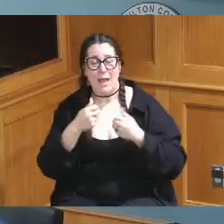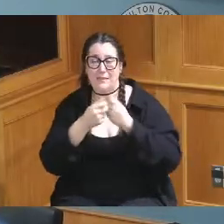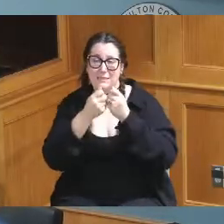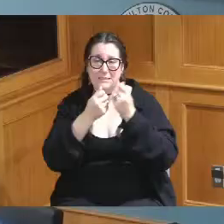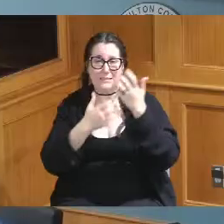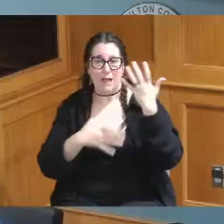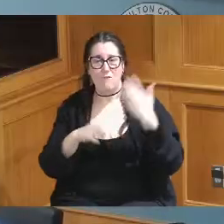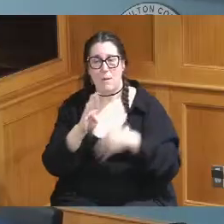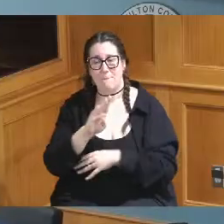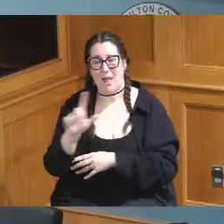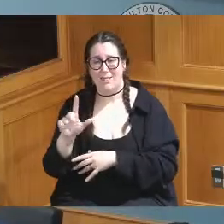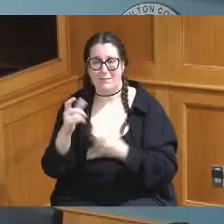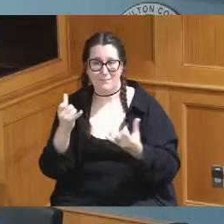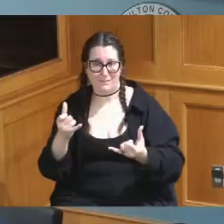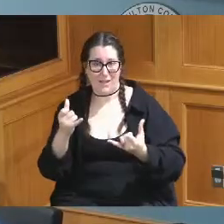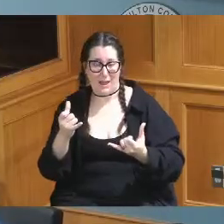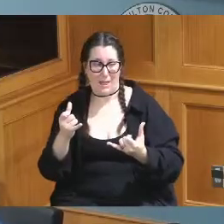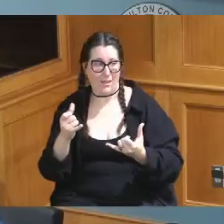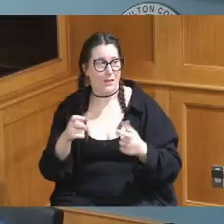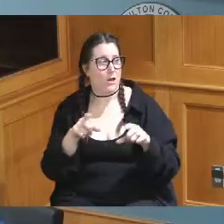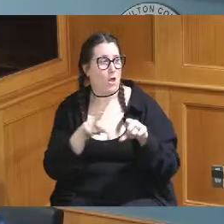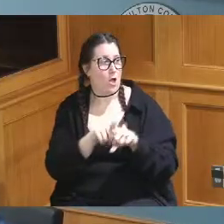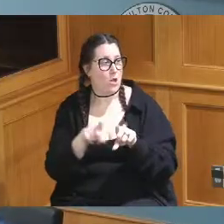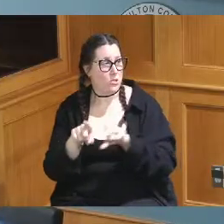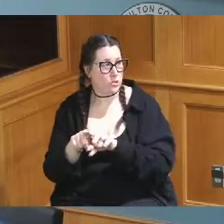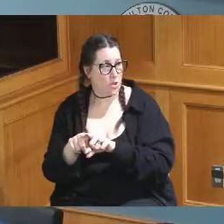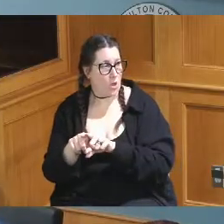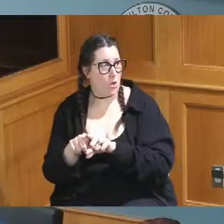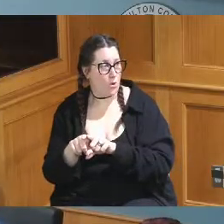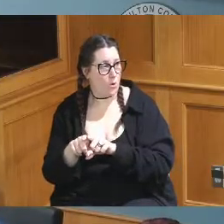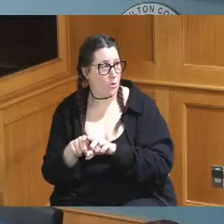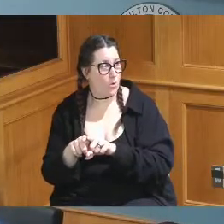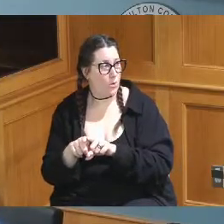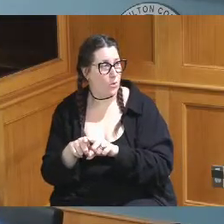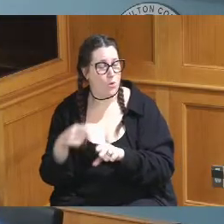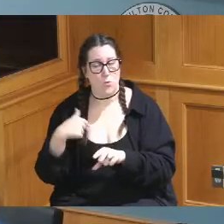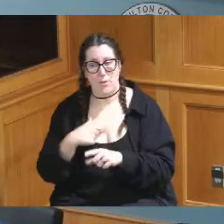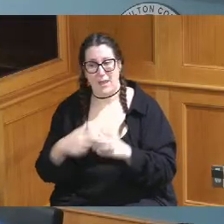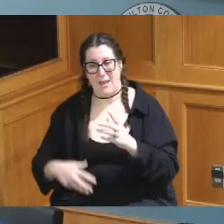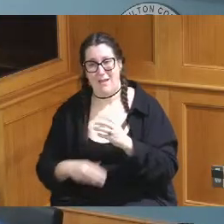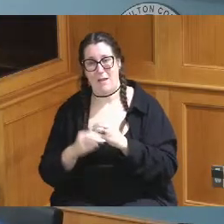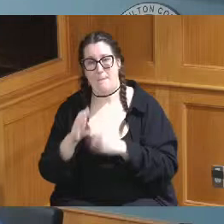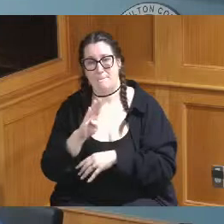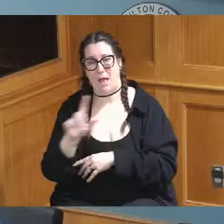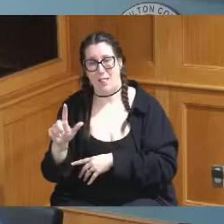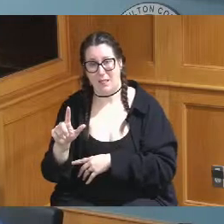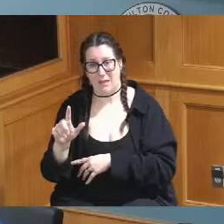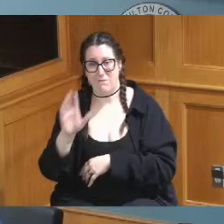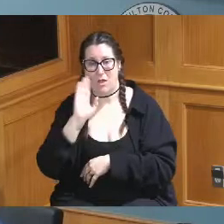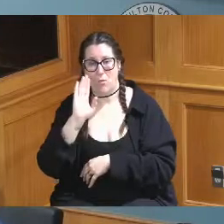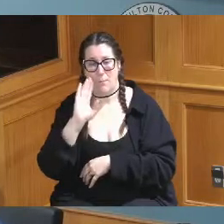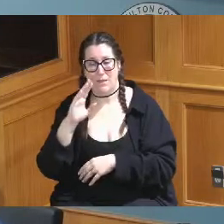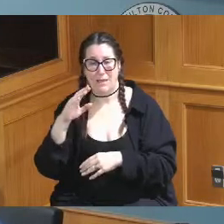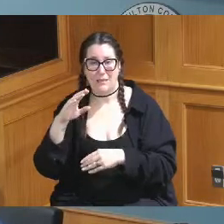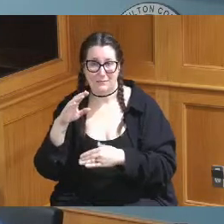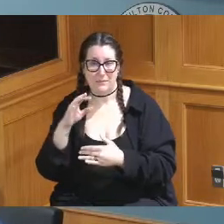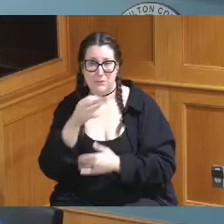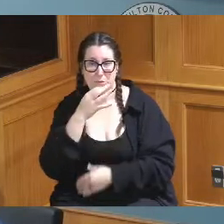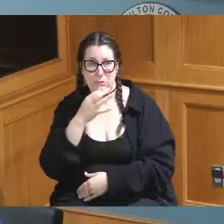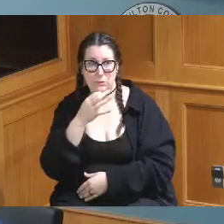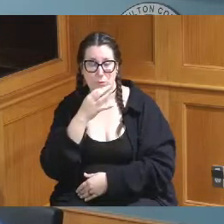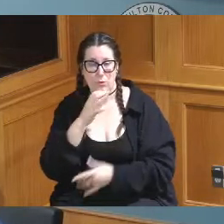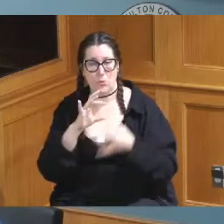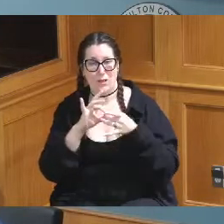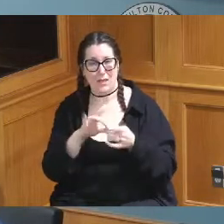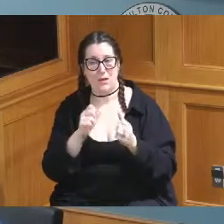buy leaves today. Also, as the board may be aware, we have an additional buy leave item that will be coming in relating to the